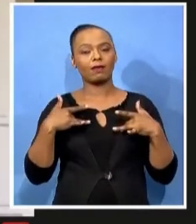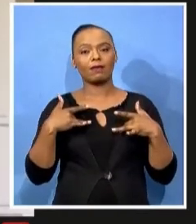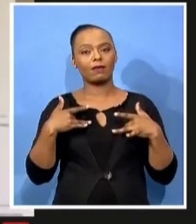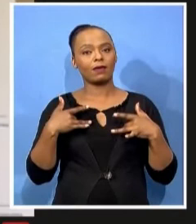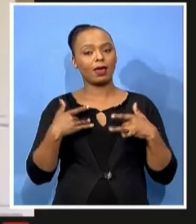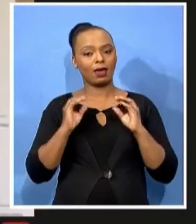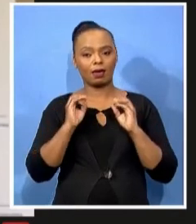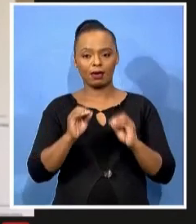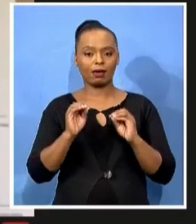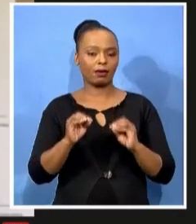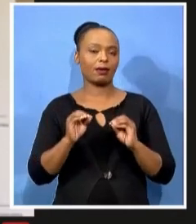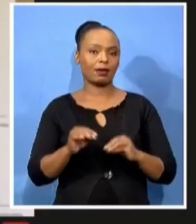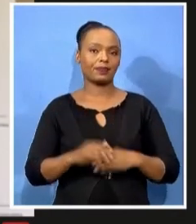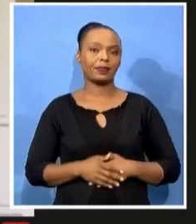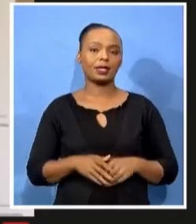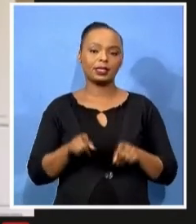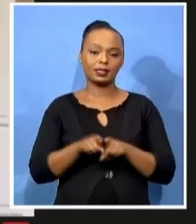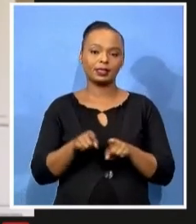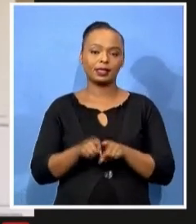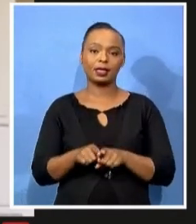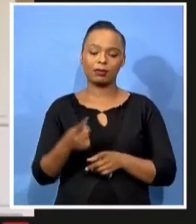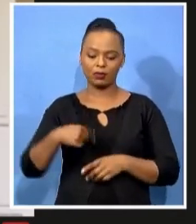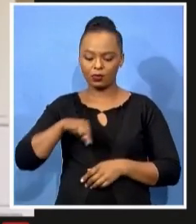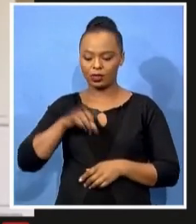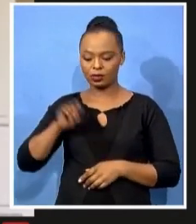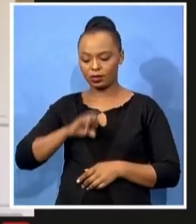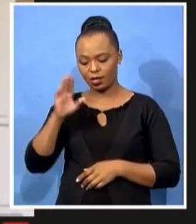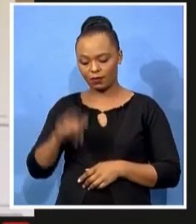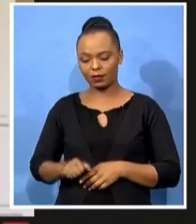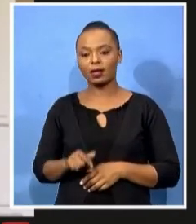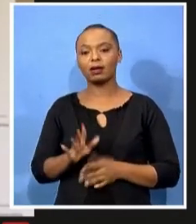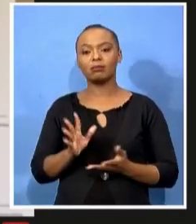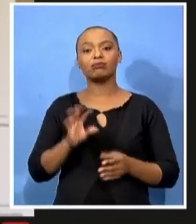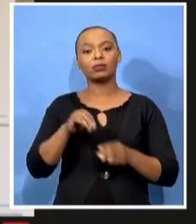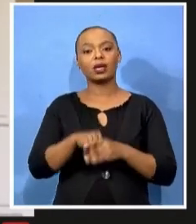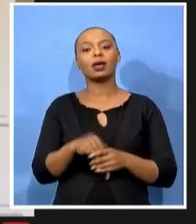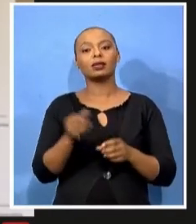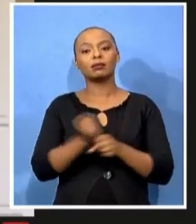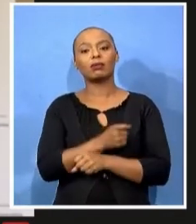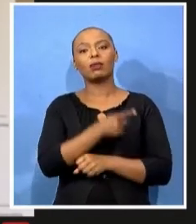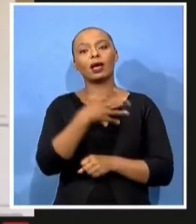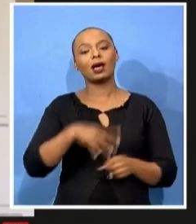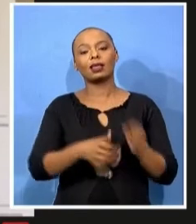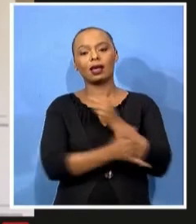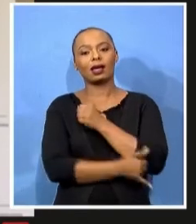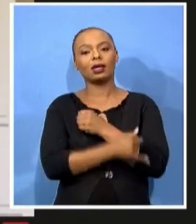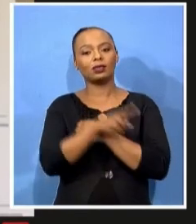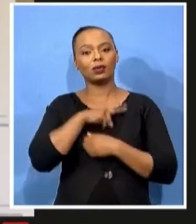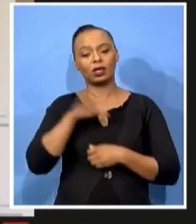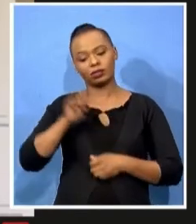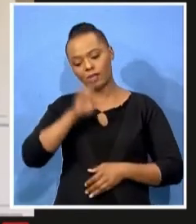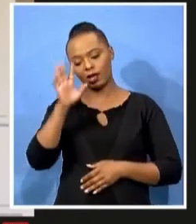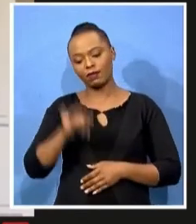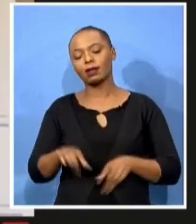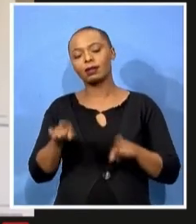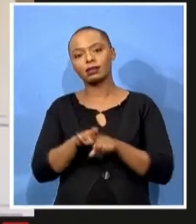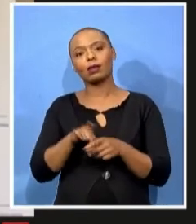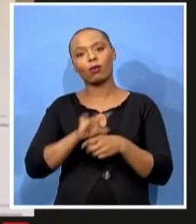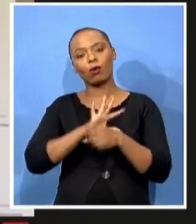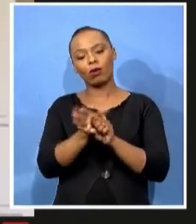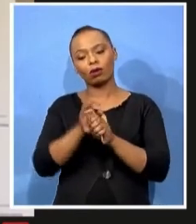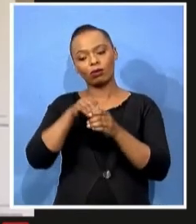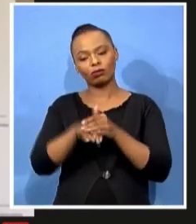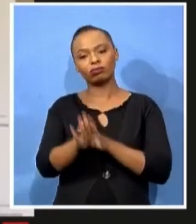countries that have had to face this second wave. And in this case, we have seen the country's figures